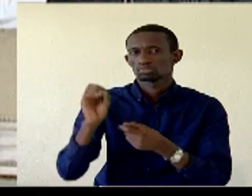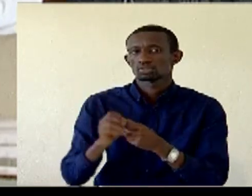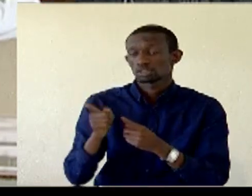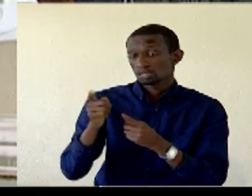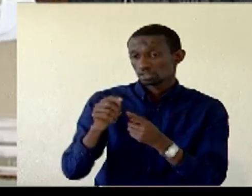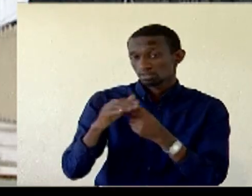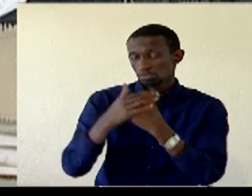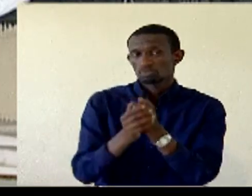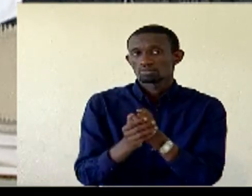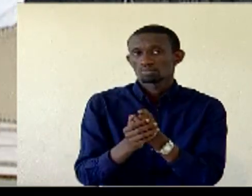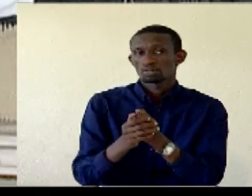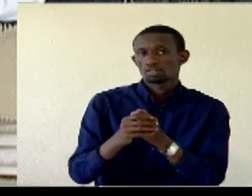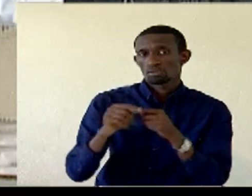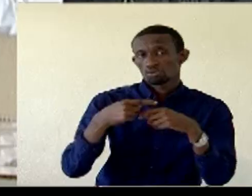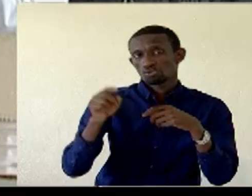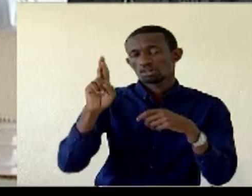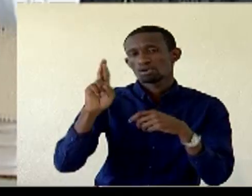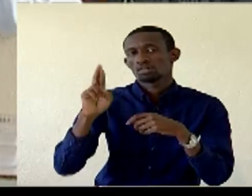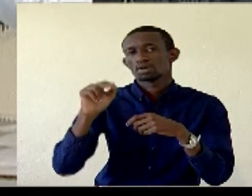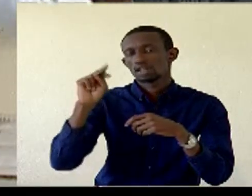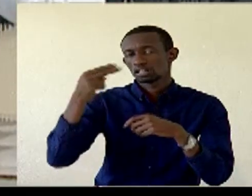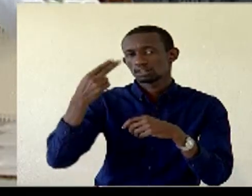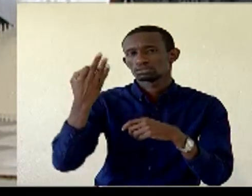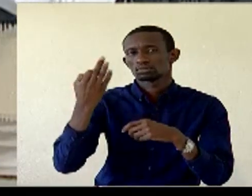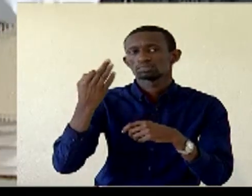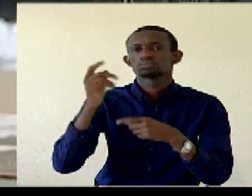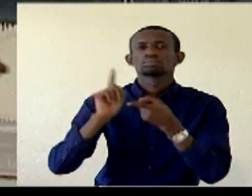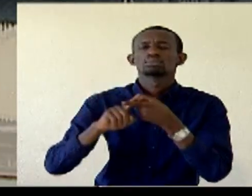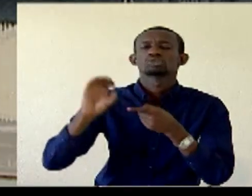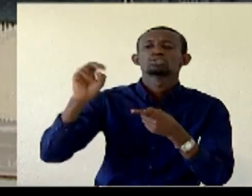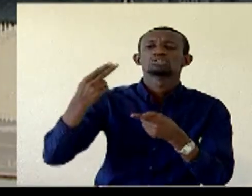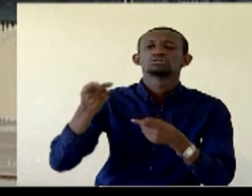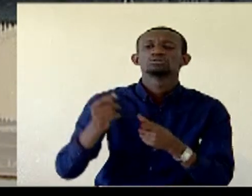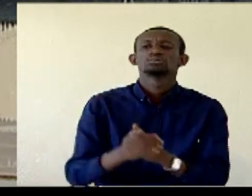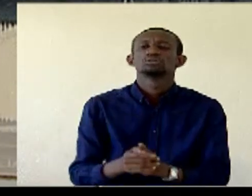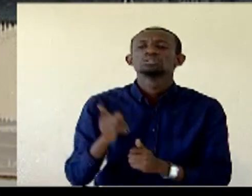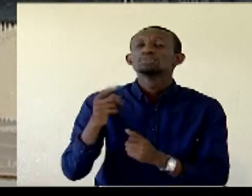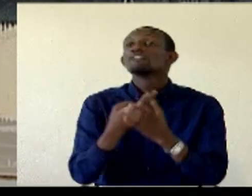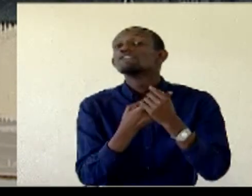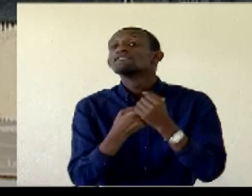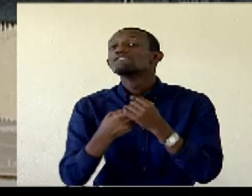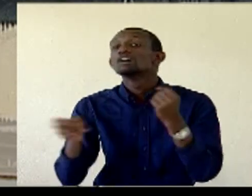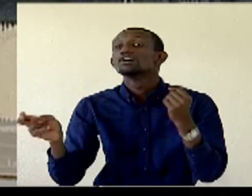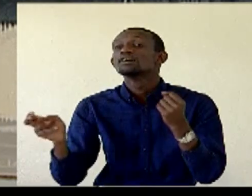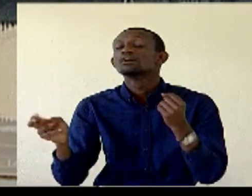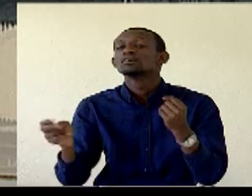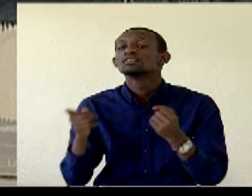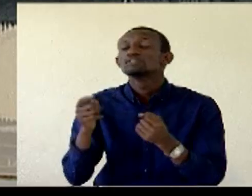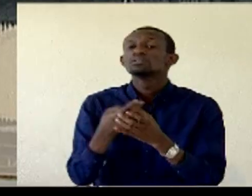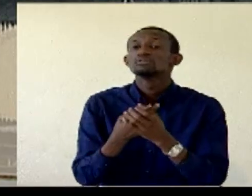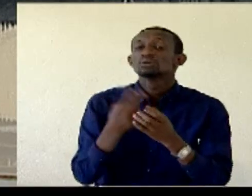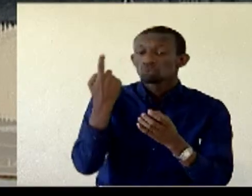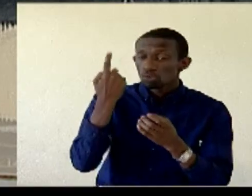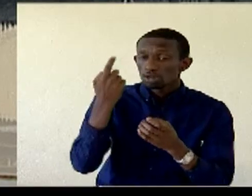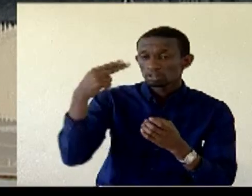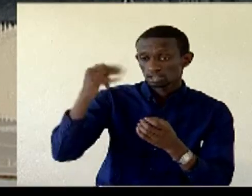with NH3 positive plus OH. So it has removed, there is one hydrogen that has been